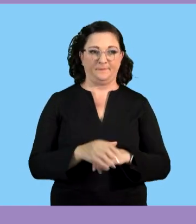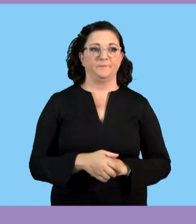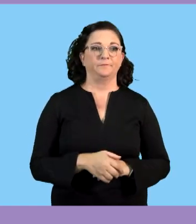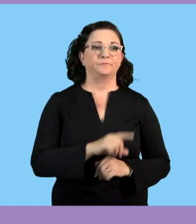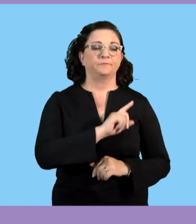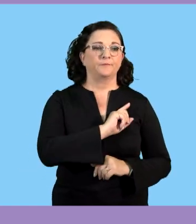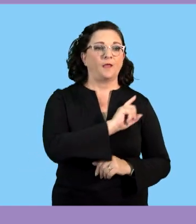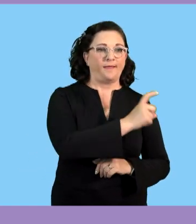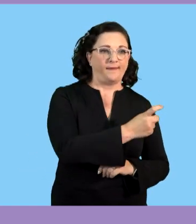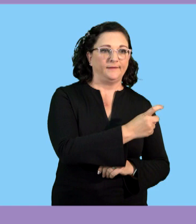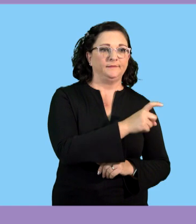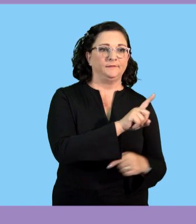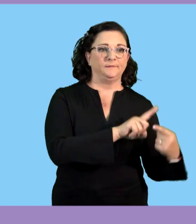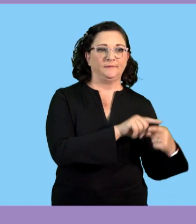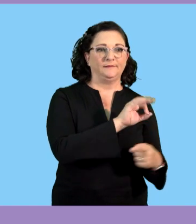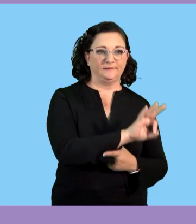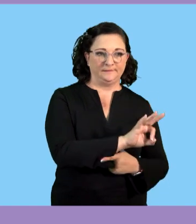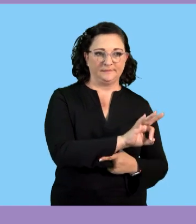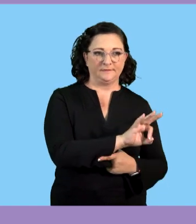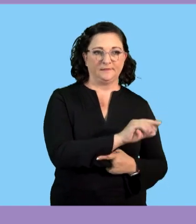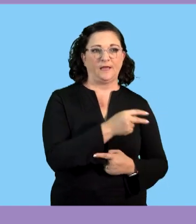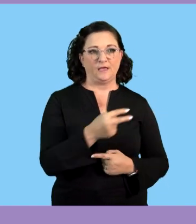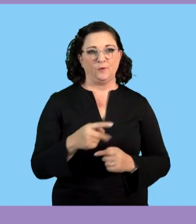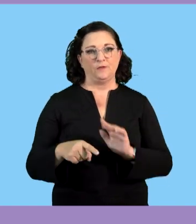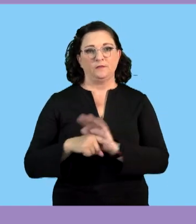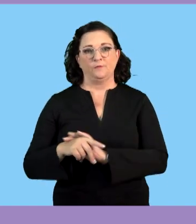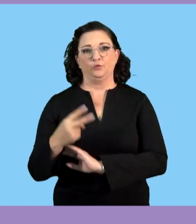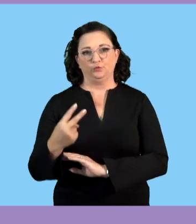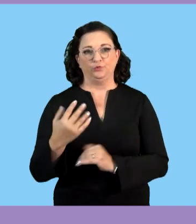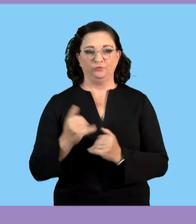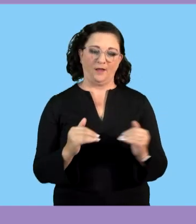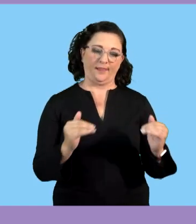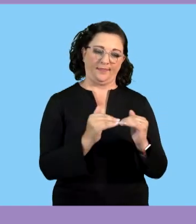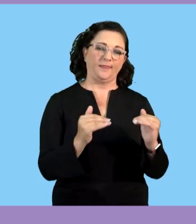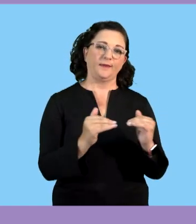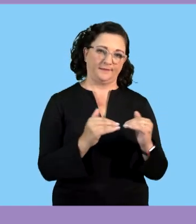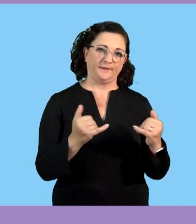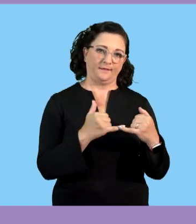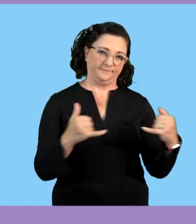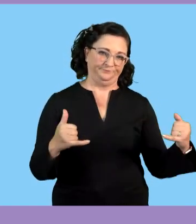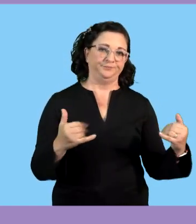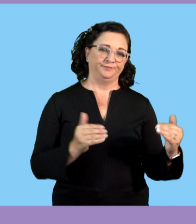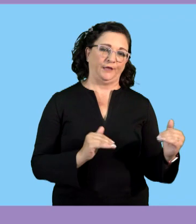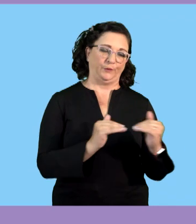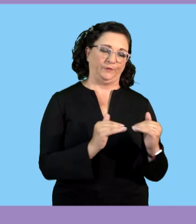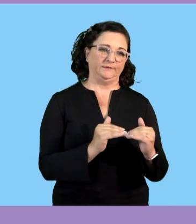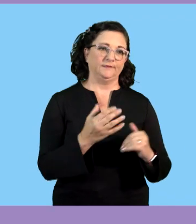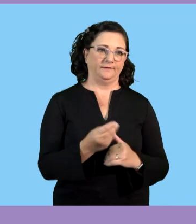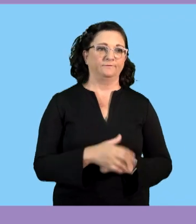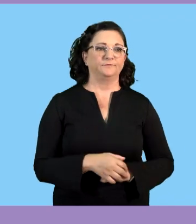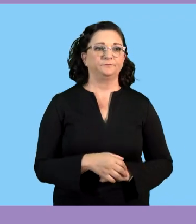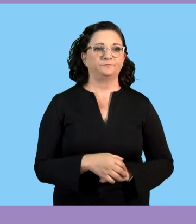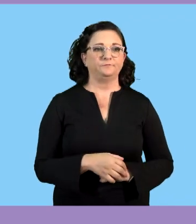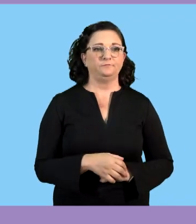also equal. And that turns it into a linear equation. So now we have a certain number and we add 3.